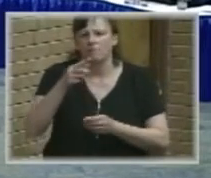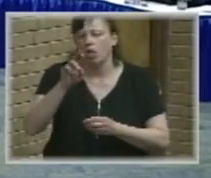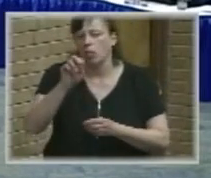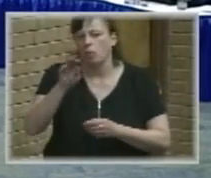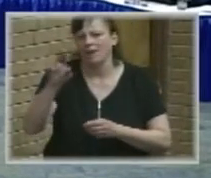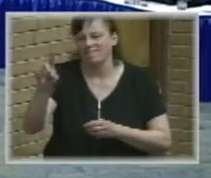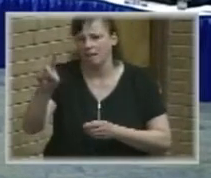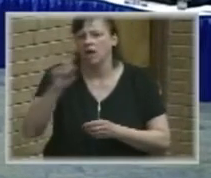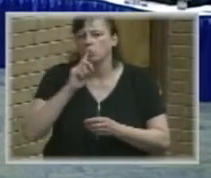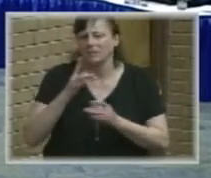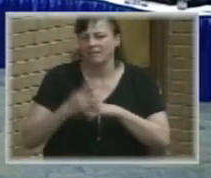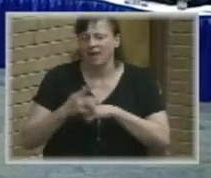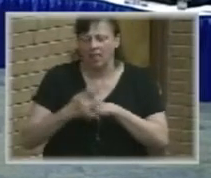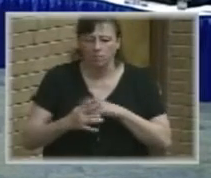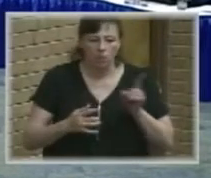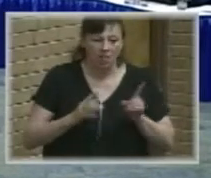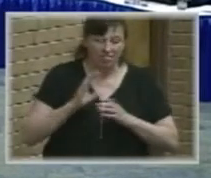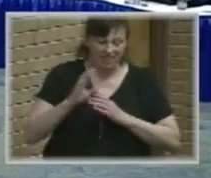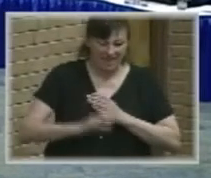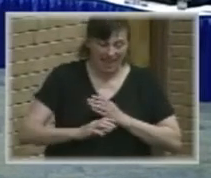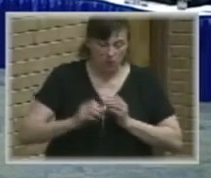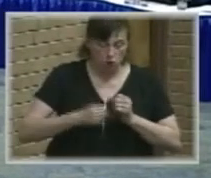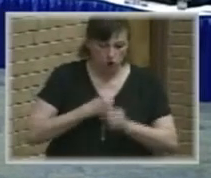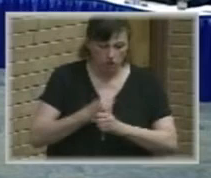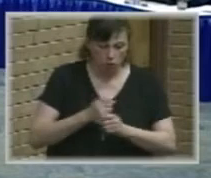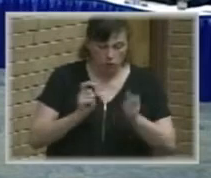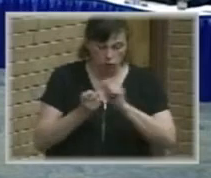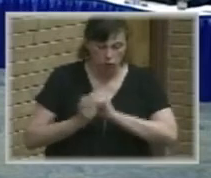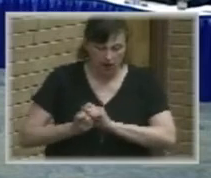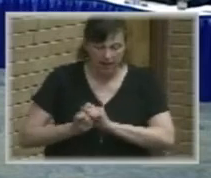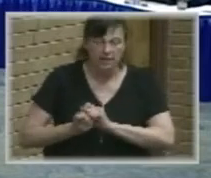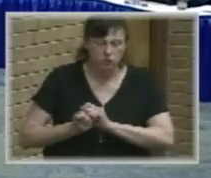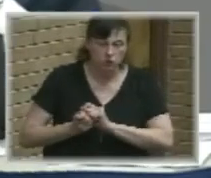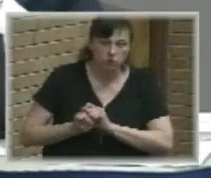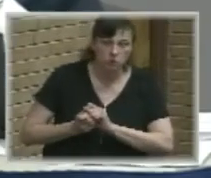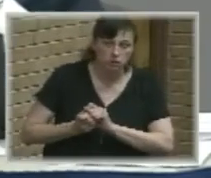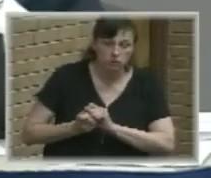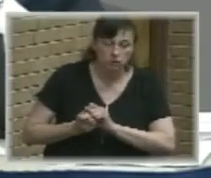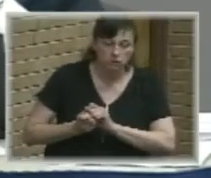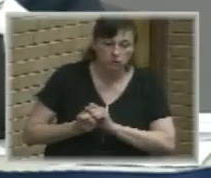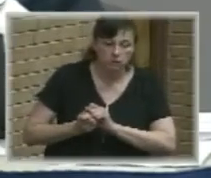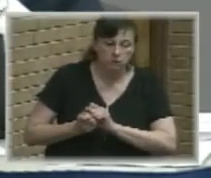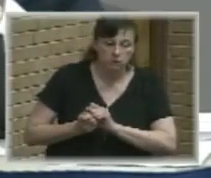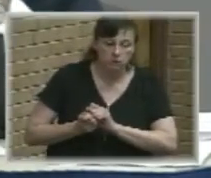contract. They're switching us from a month-to-month billing cycle to an annual billing cycle.